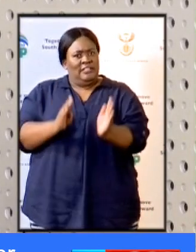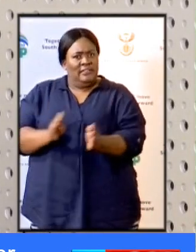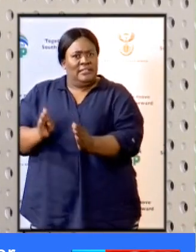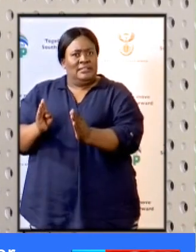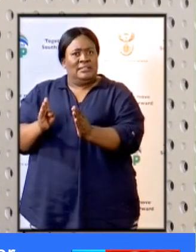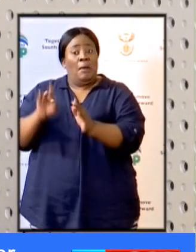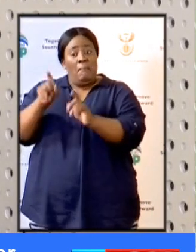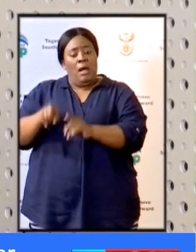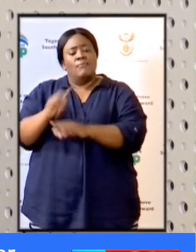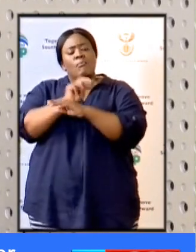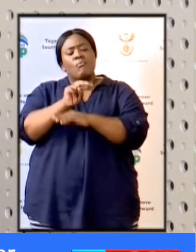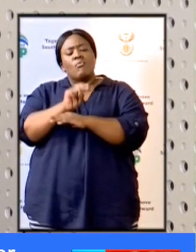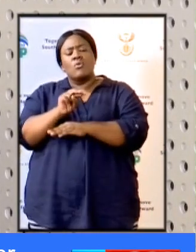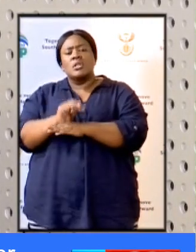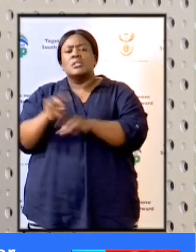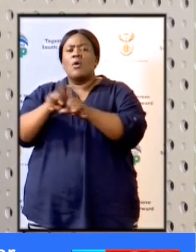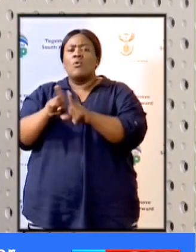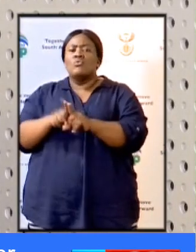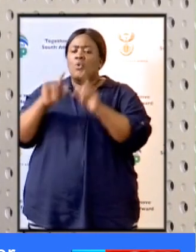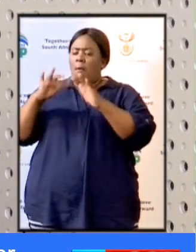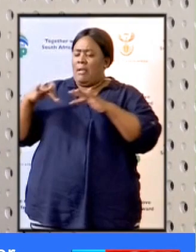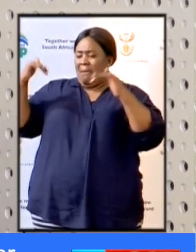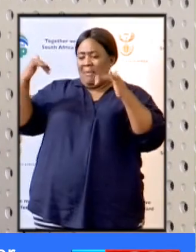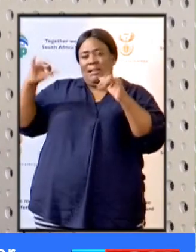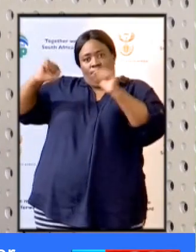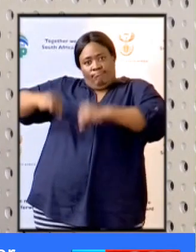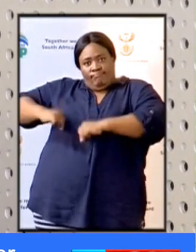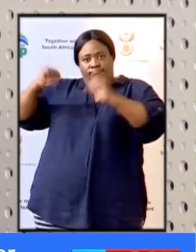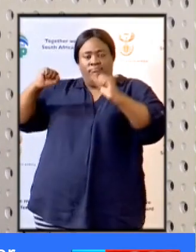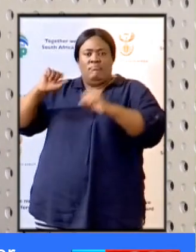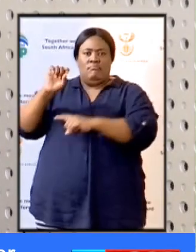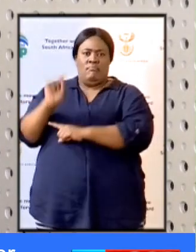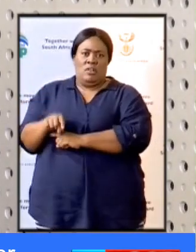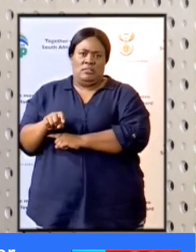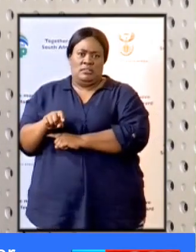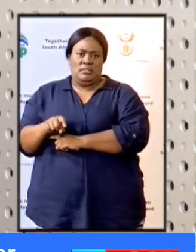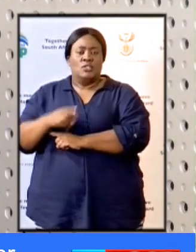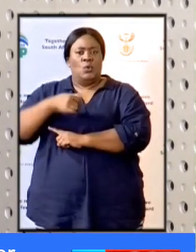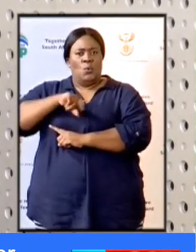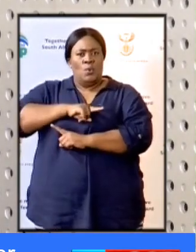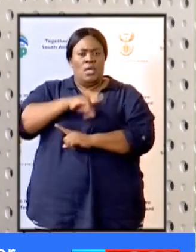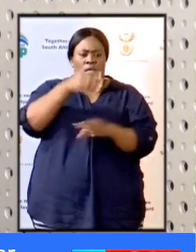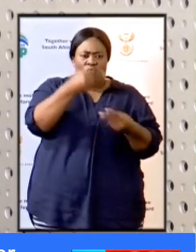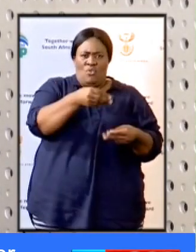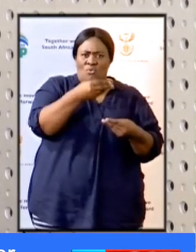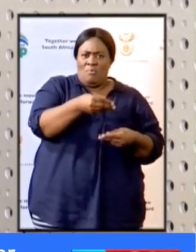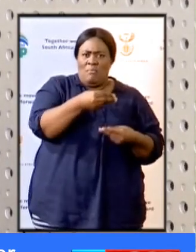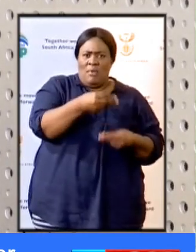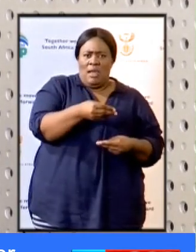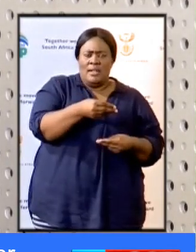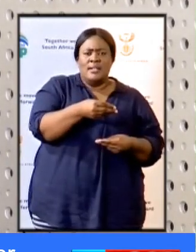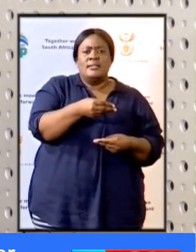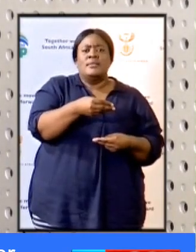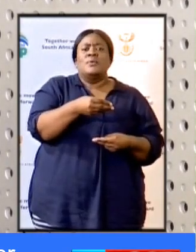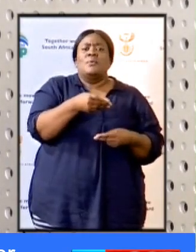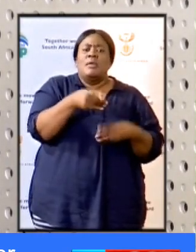get an approval of cabinet. What we have been doing with the documents that we either leaked or published, and we